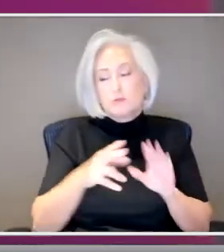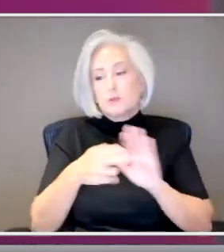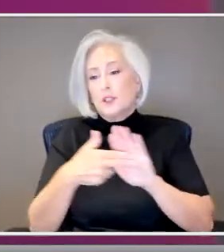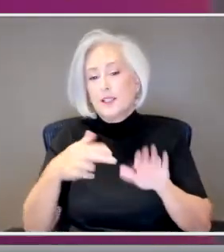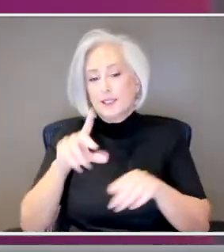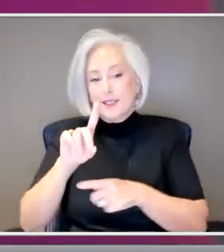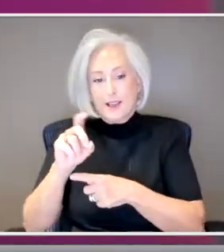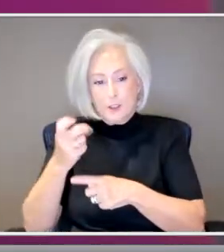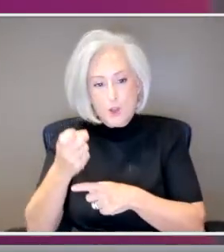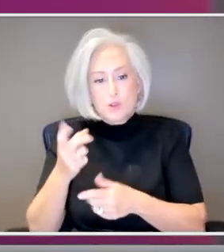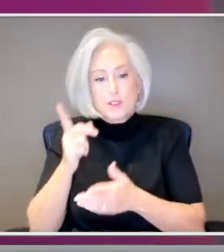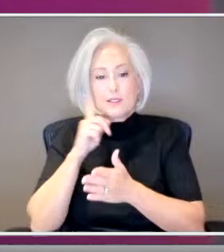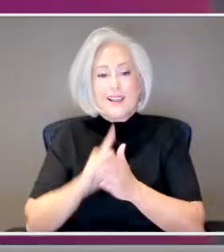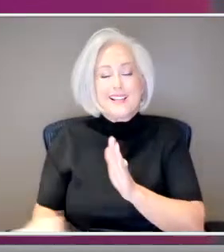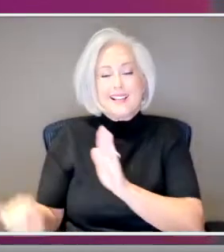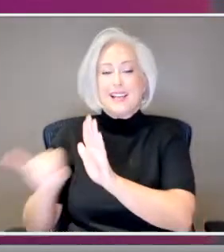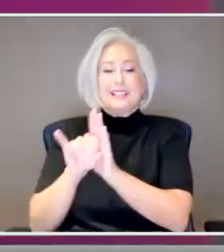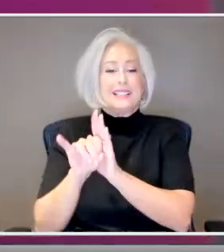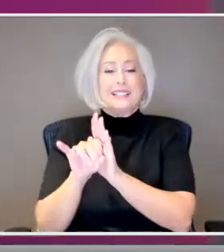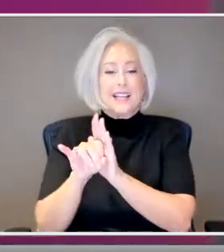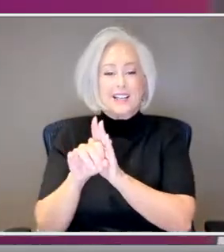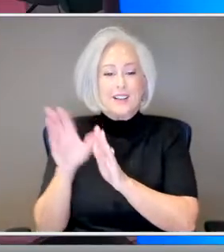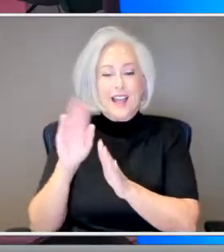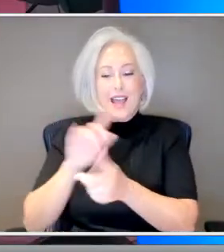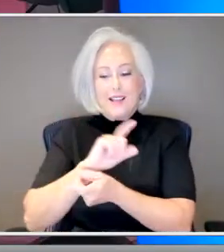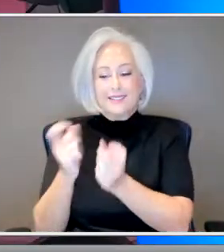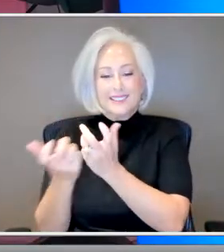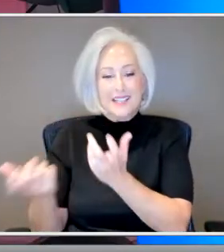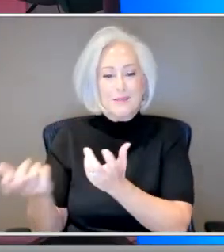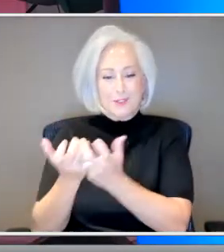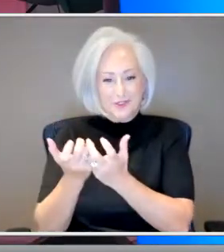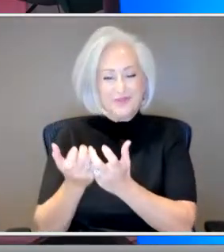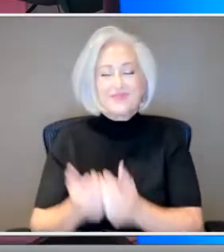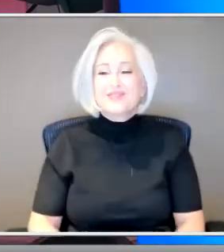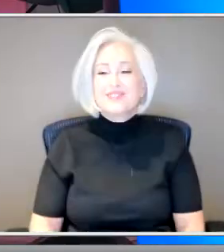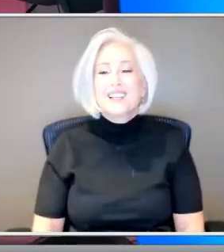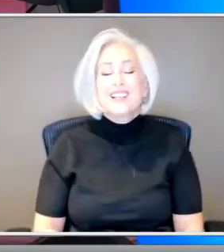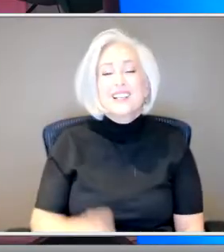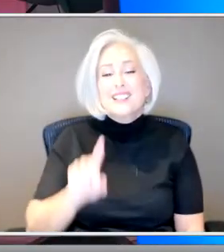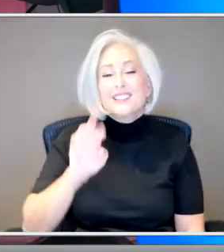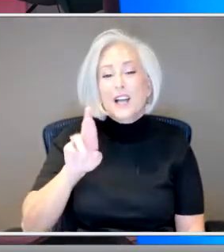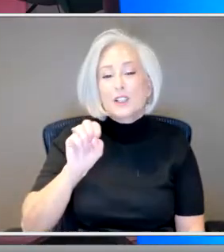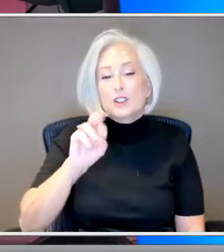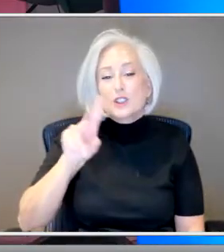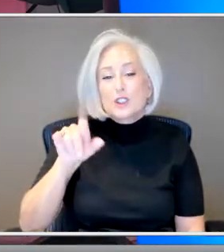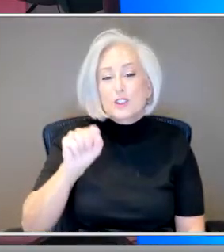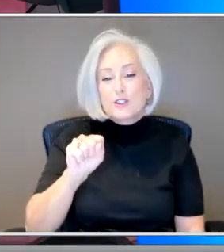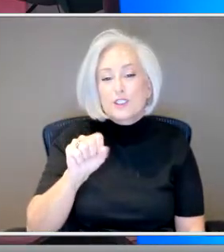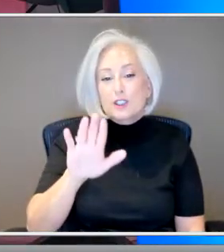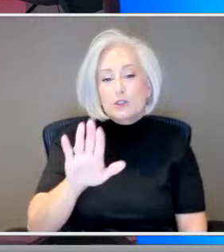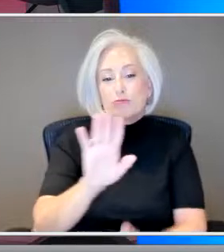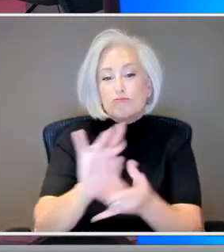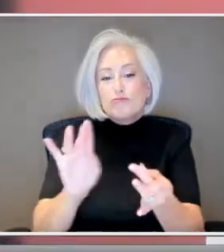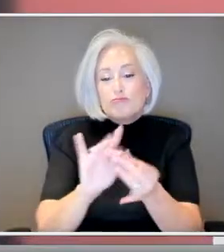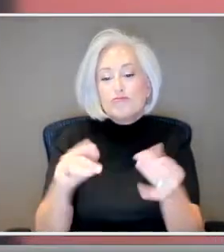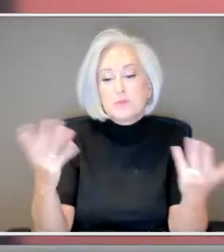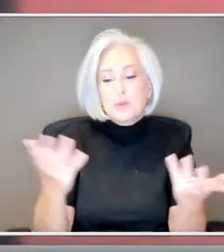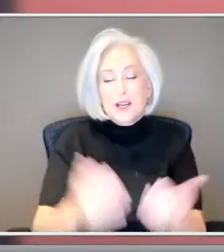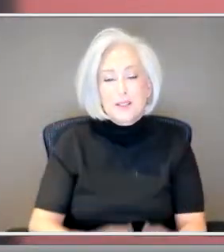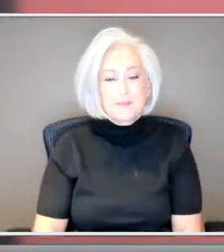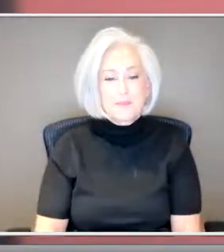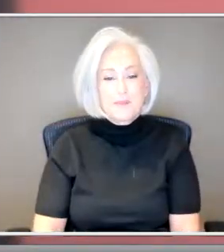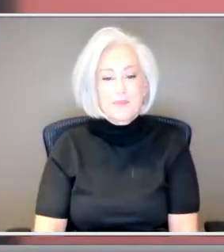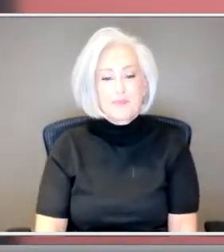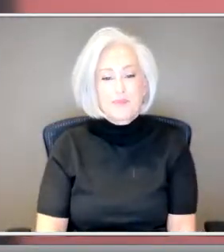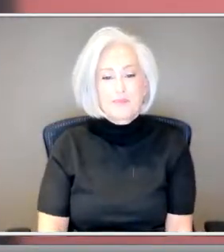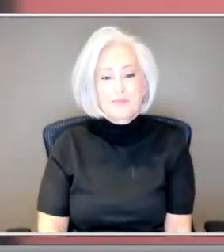identity and adapting to it. Dr. Surface, what do you want our viewers watching to know? I think I'd